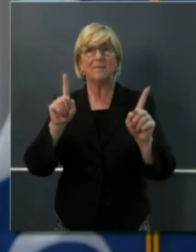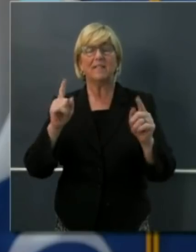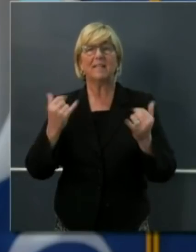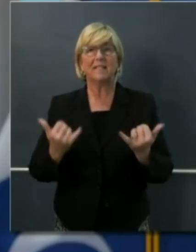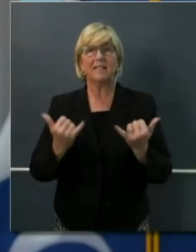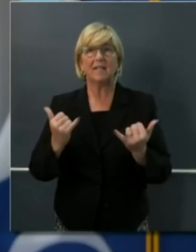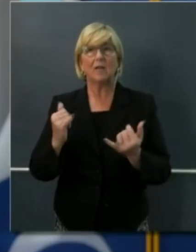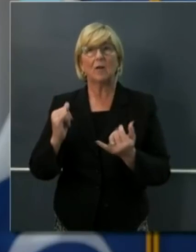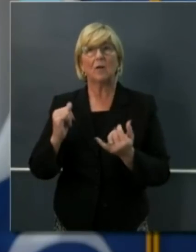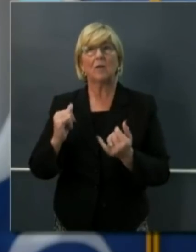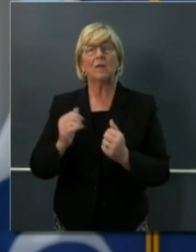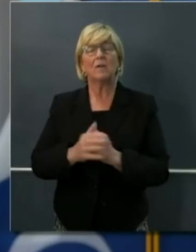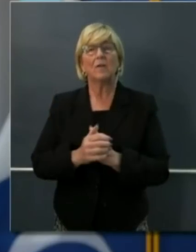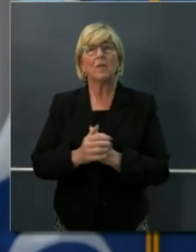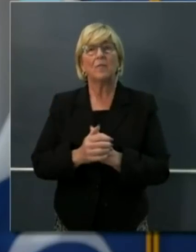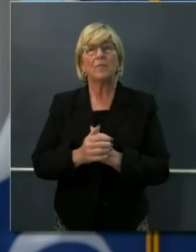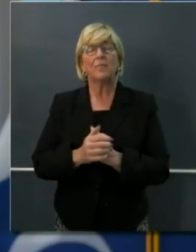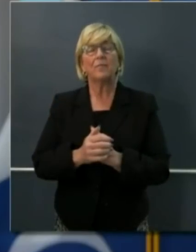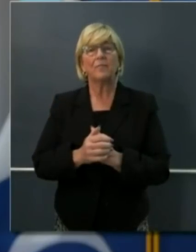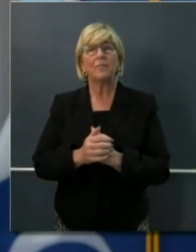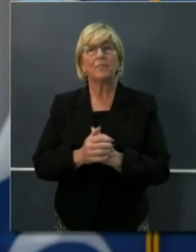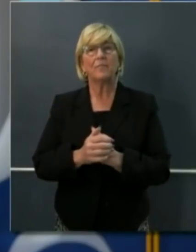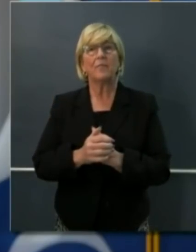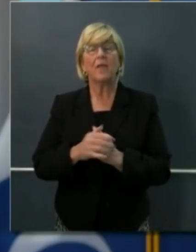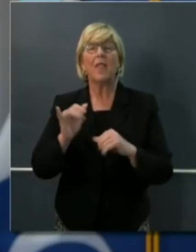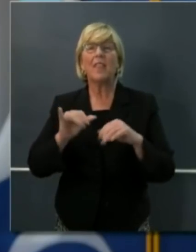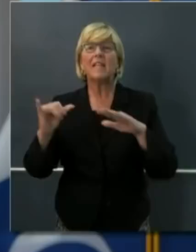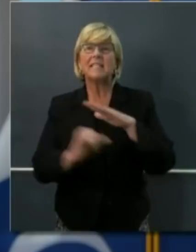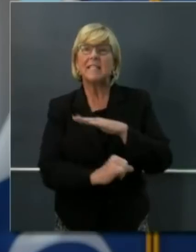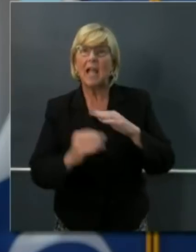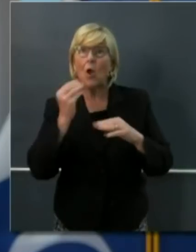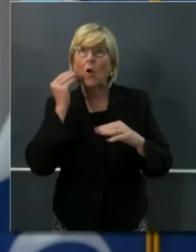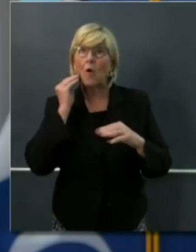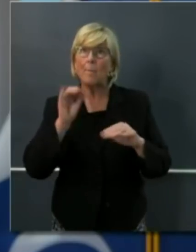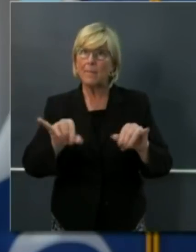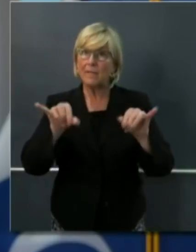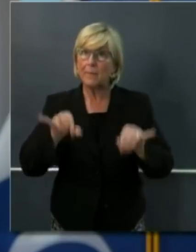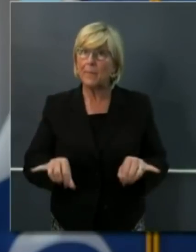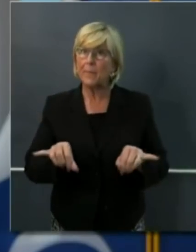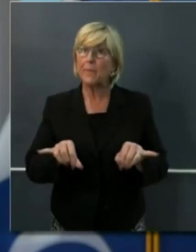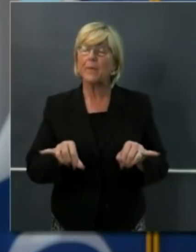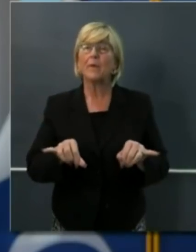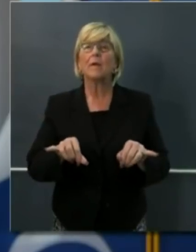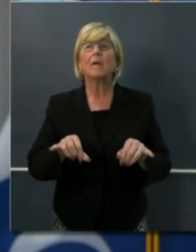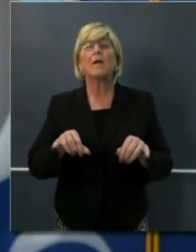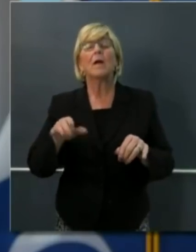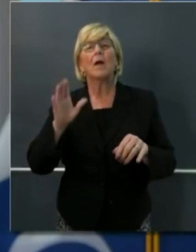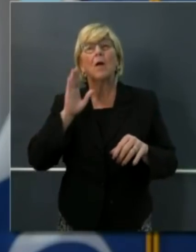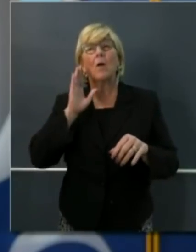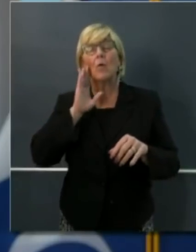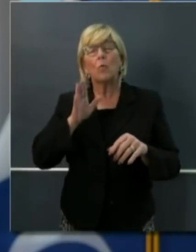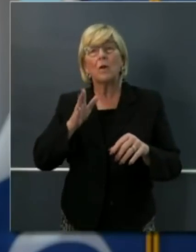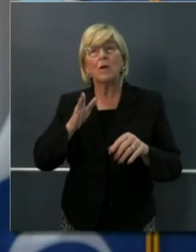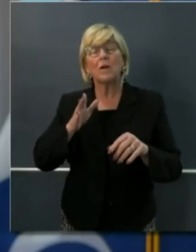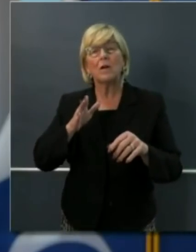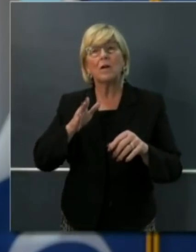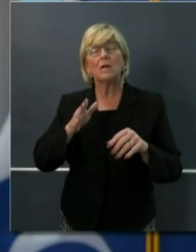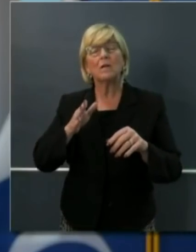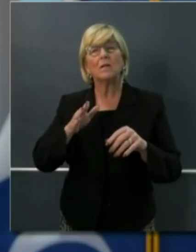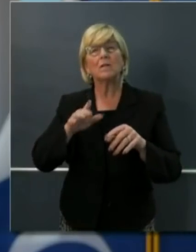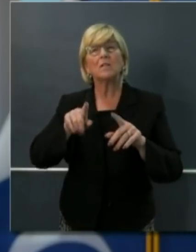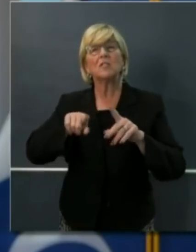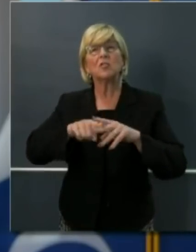it relates to a modification of that stay-at-home order that is determined by adaptive